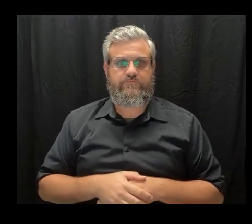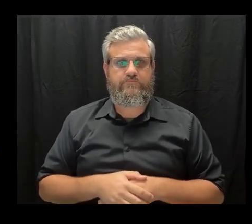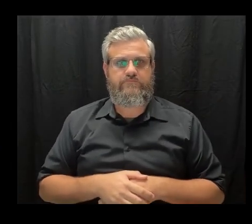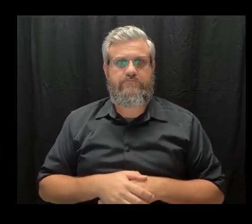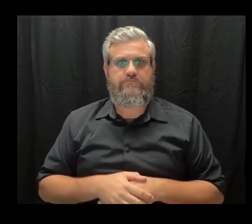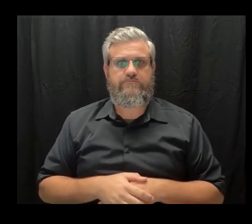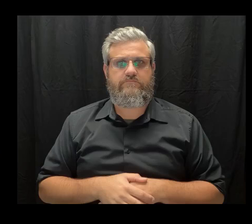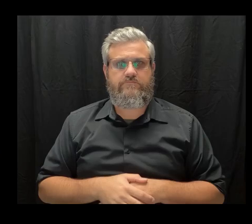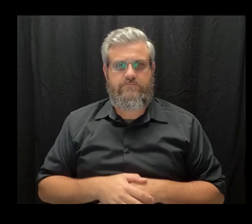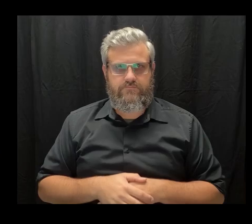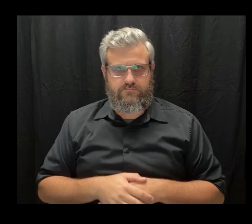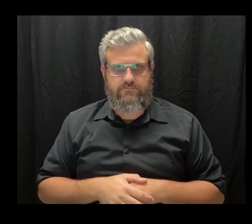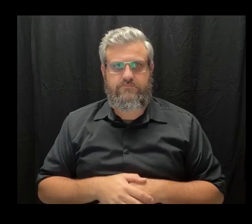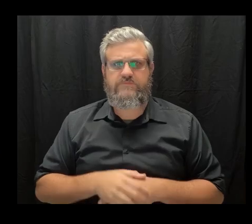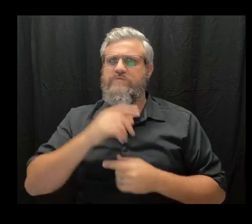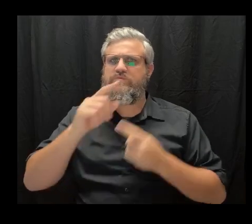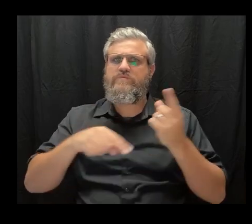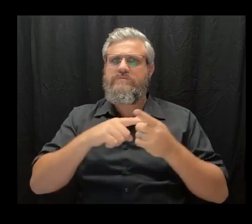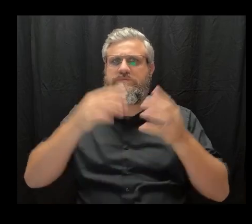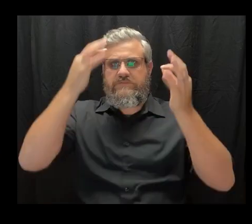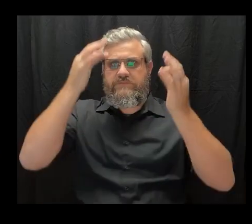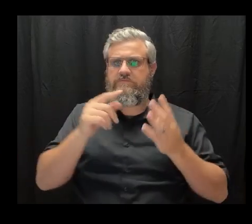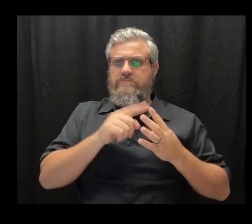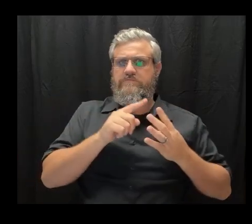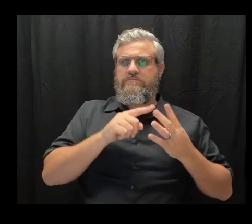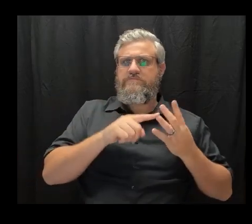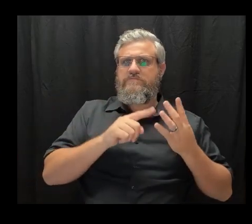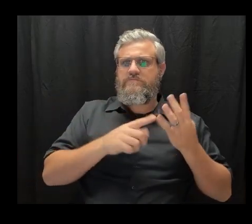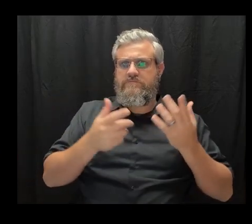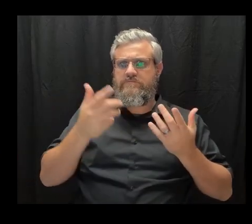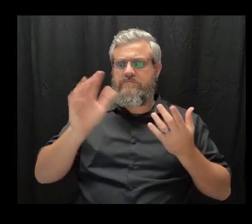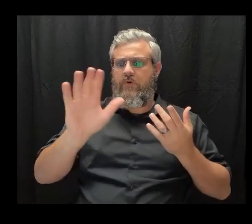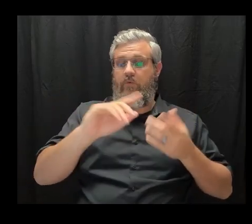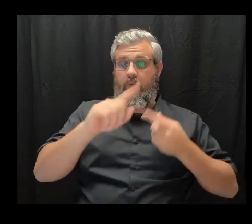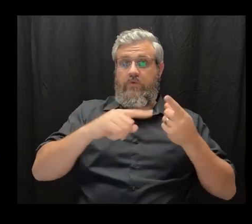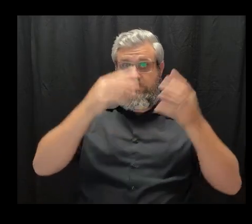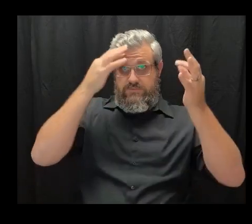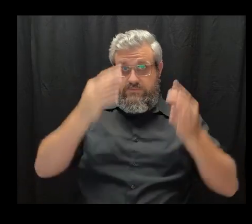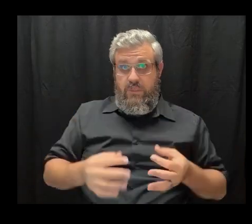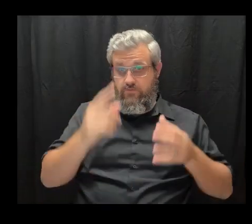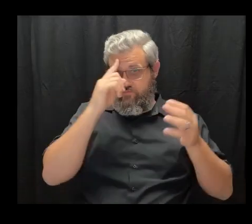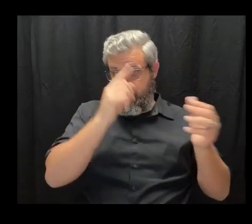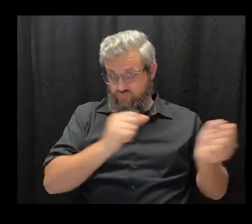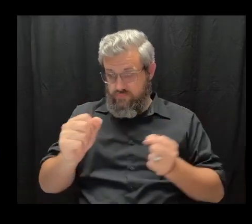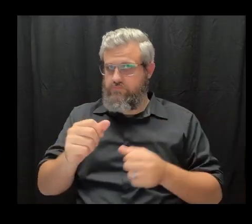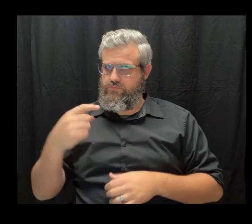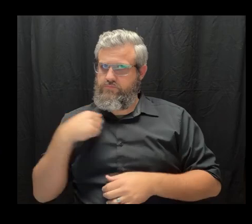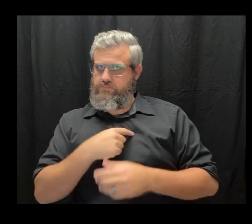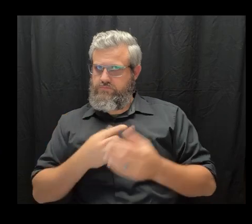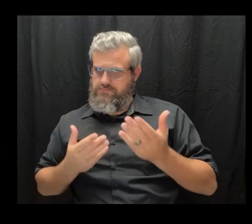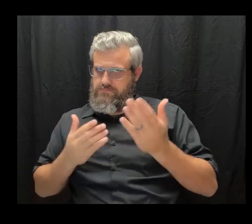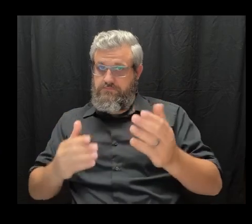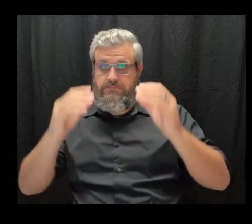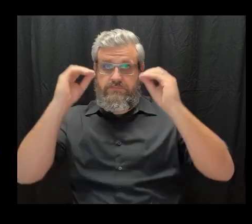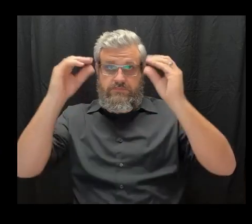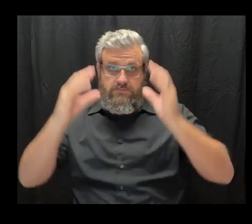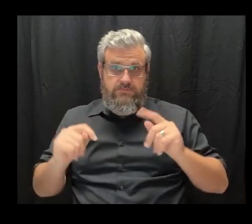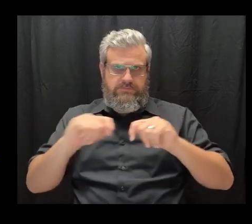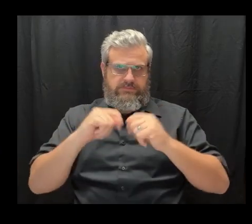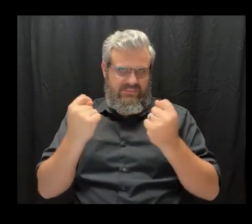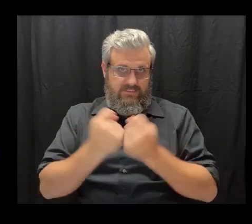When selecting de-escalation strategies, it is recommended that educators and team begin by assessing their existing school-wide